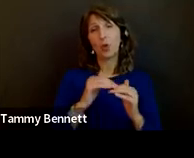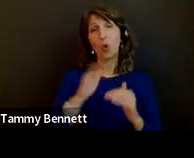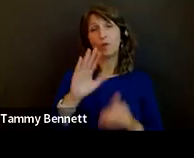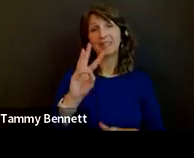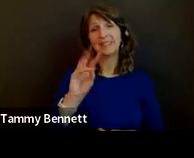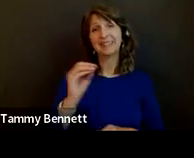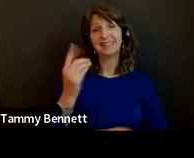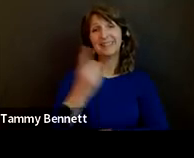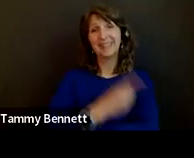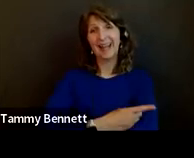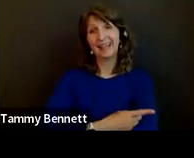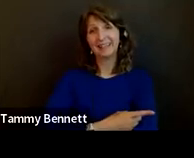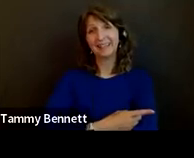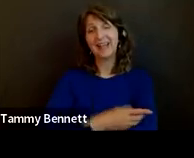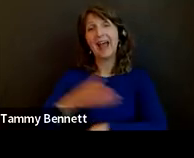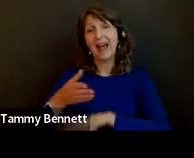to kind of